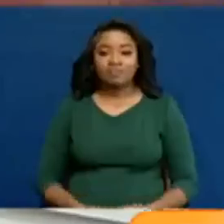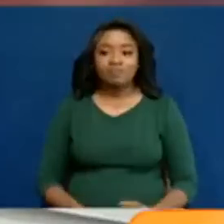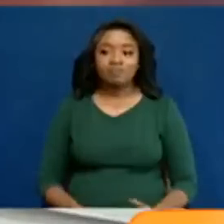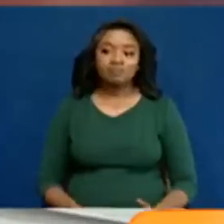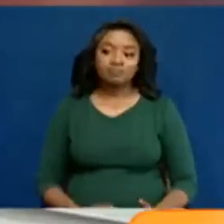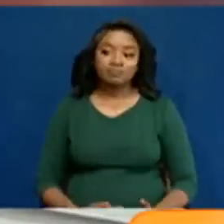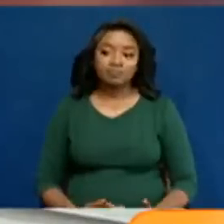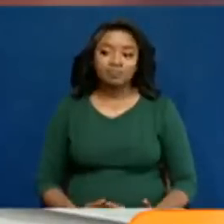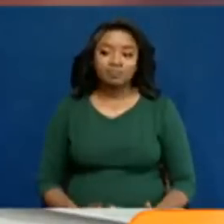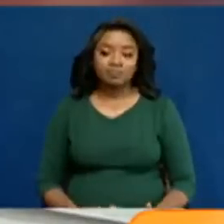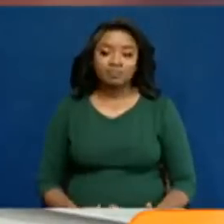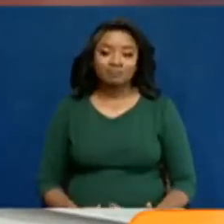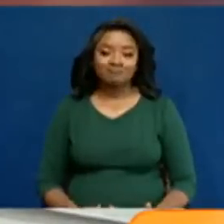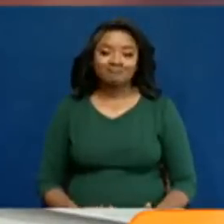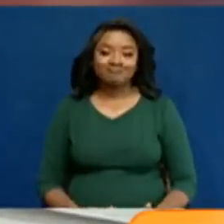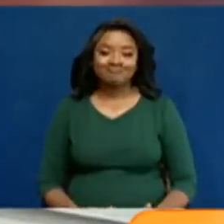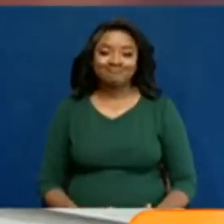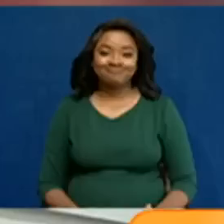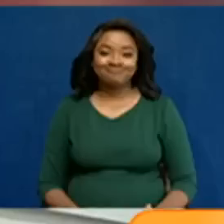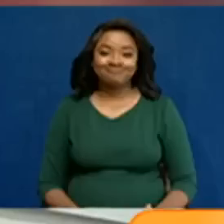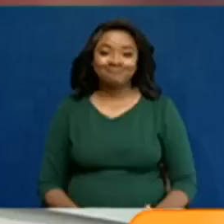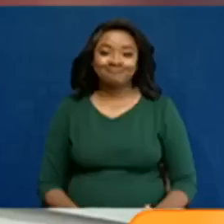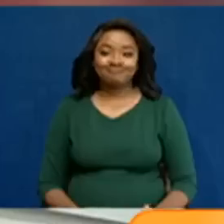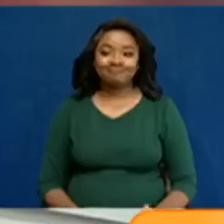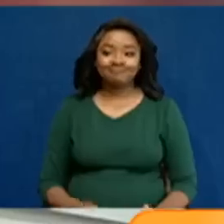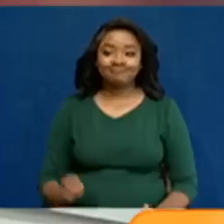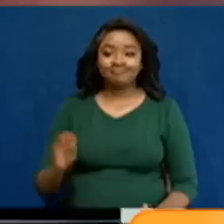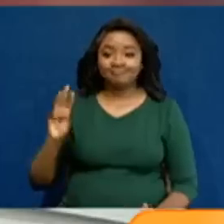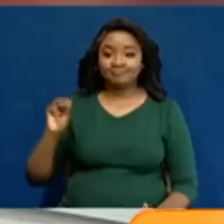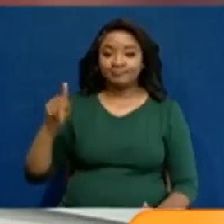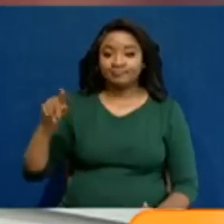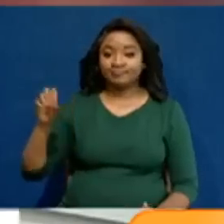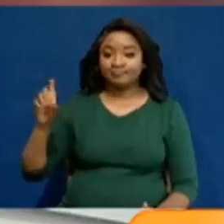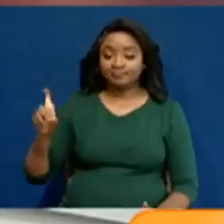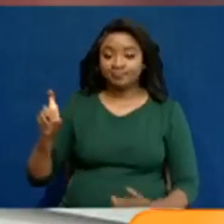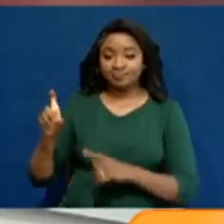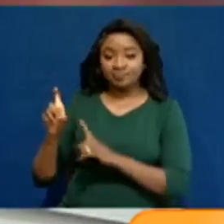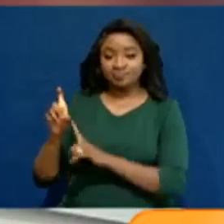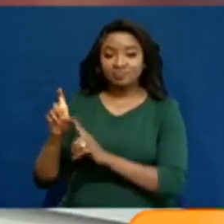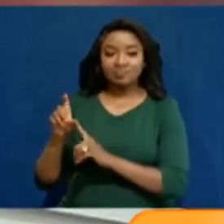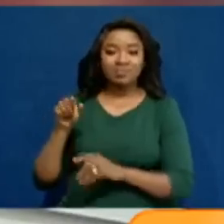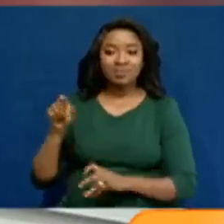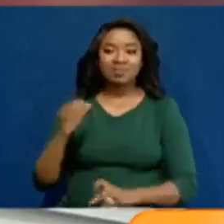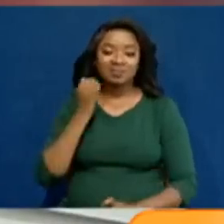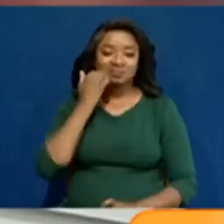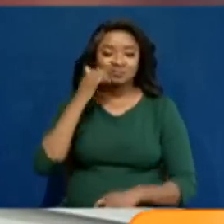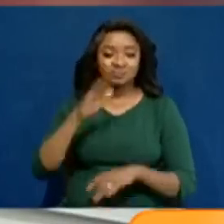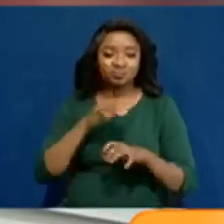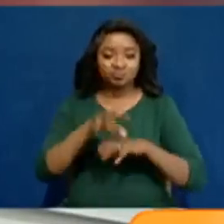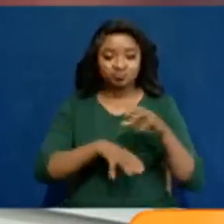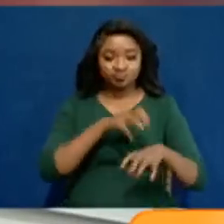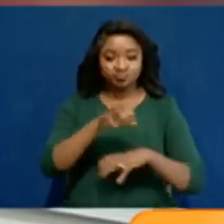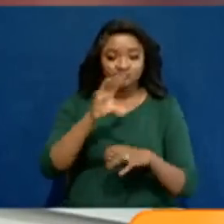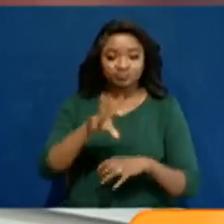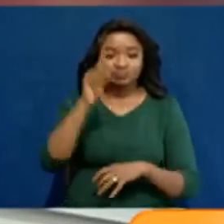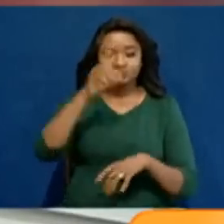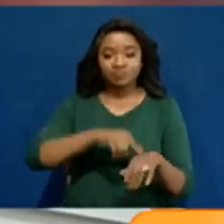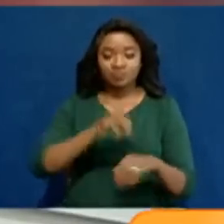Thank you so much for that. You know, Mpox, formerly known as monkeypox, is a zoonotic disease discovered way back